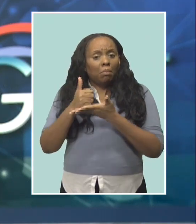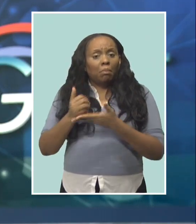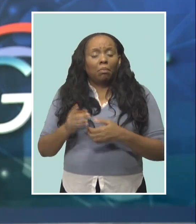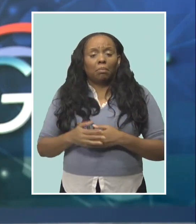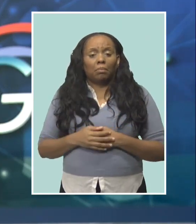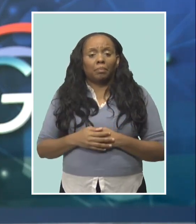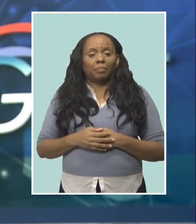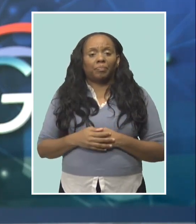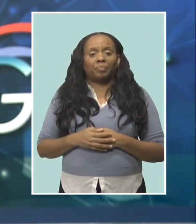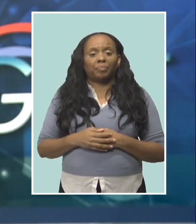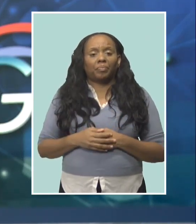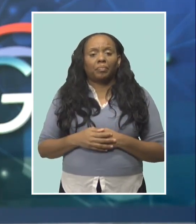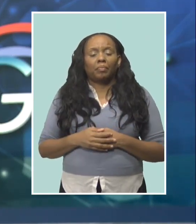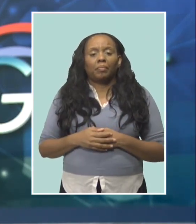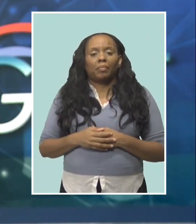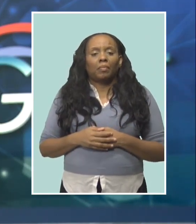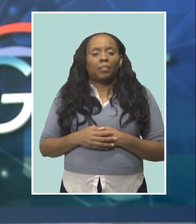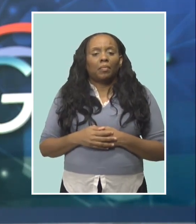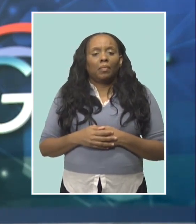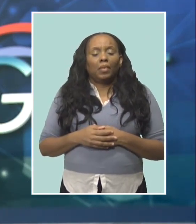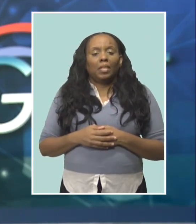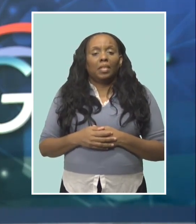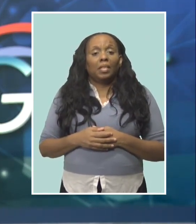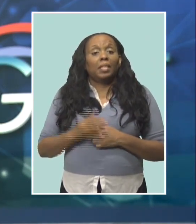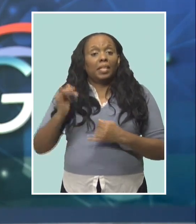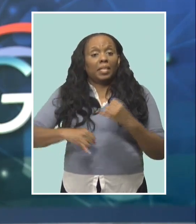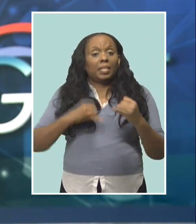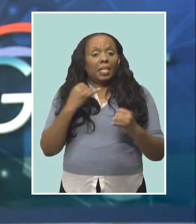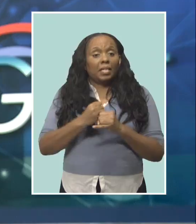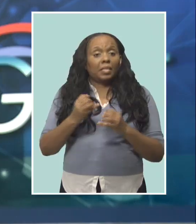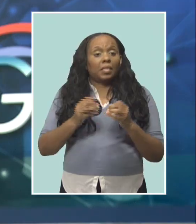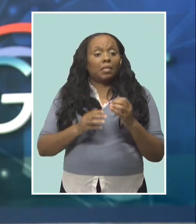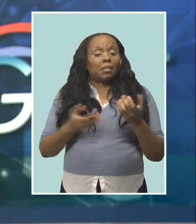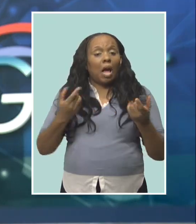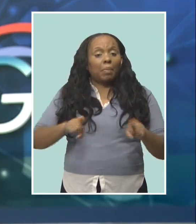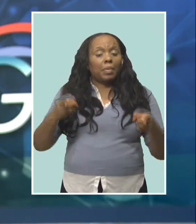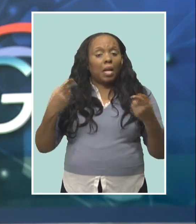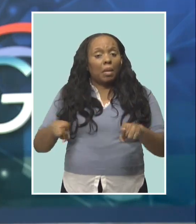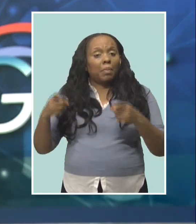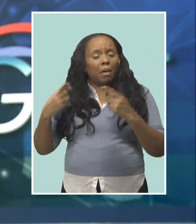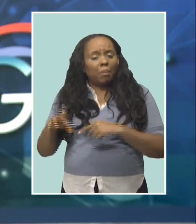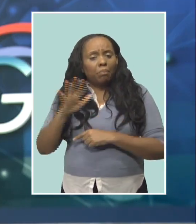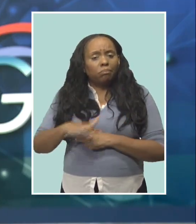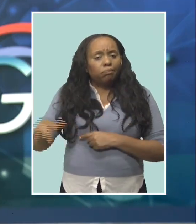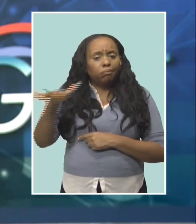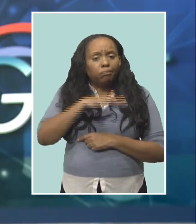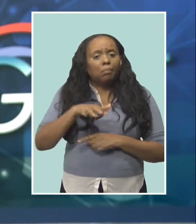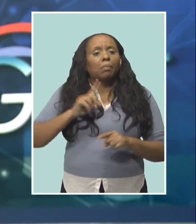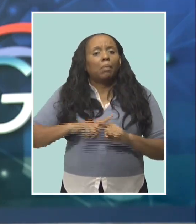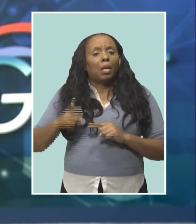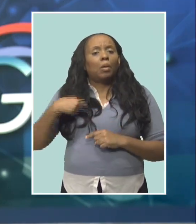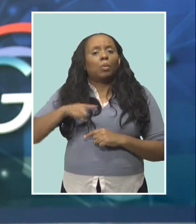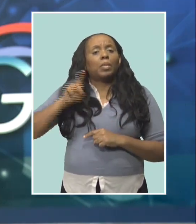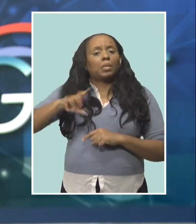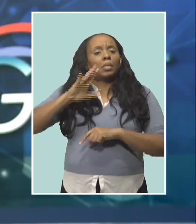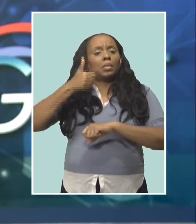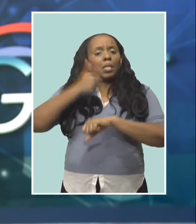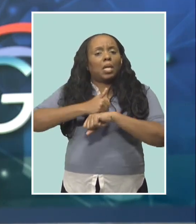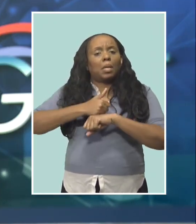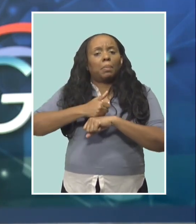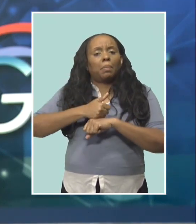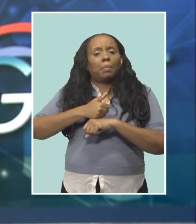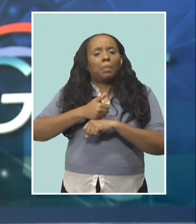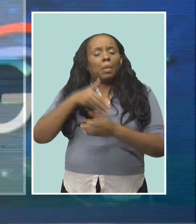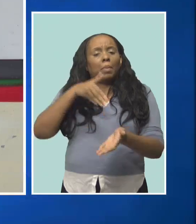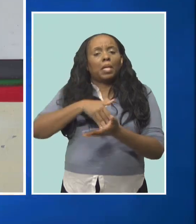Denny said amid international developments, countries in the region should continue to work with Cuba to establish medical scholarships for their